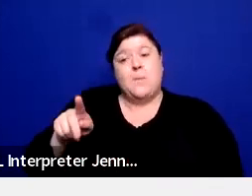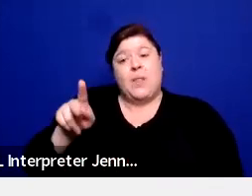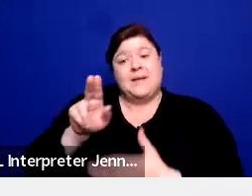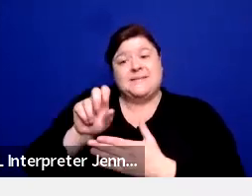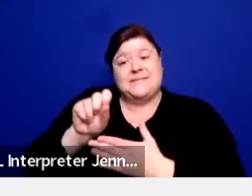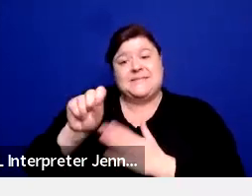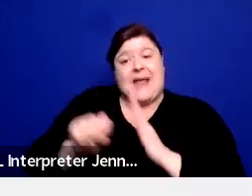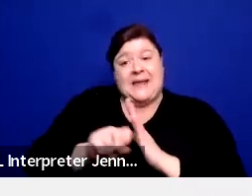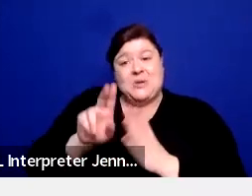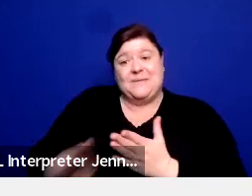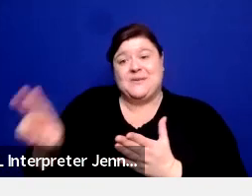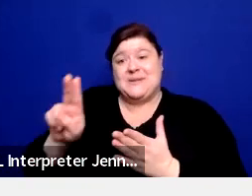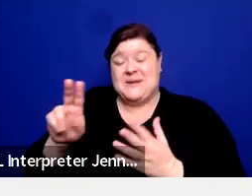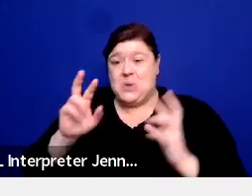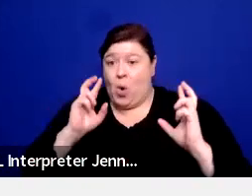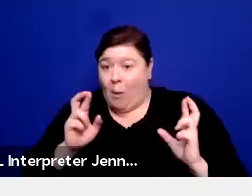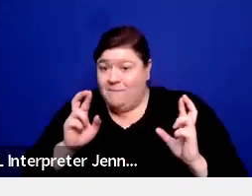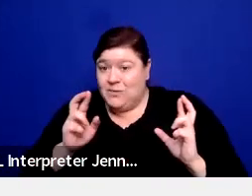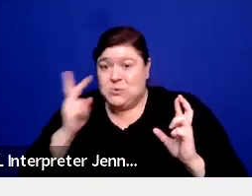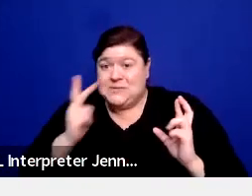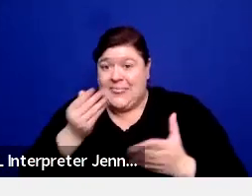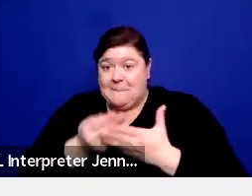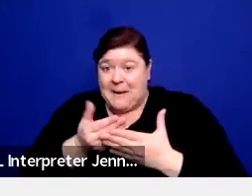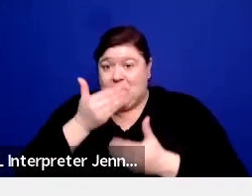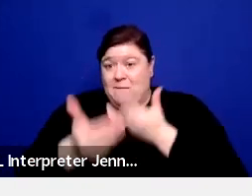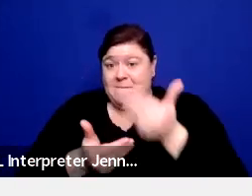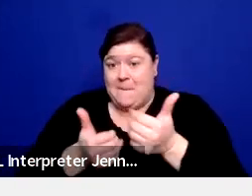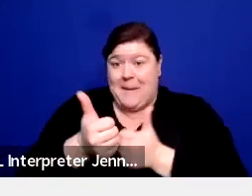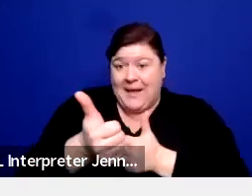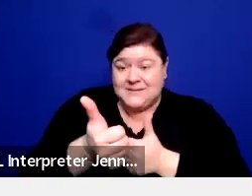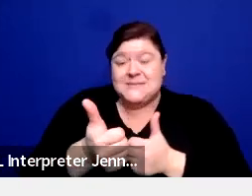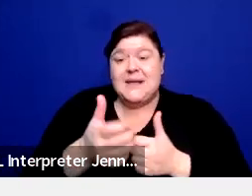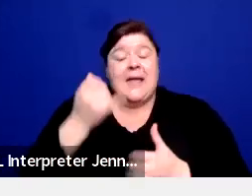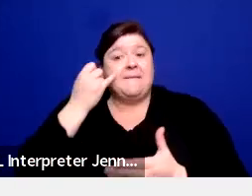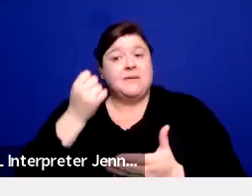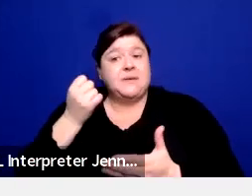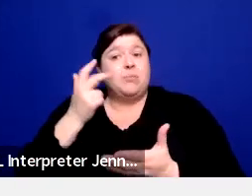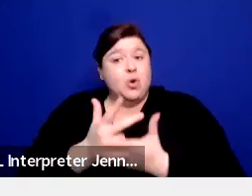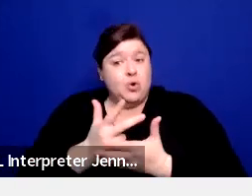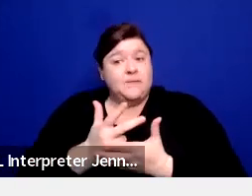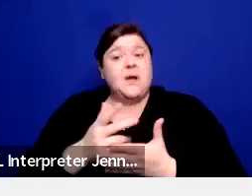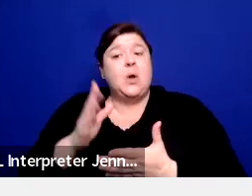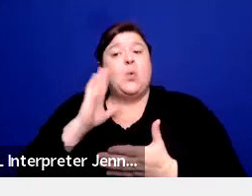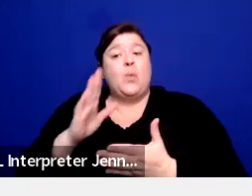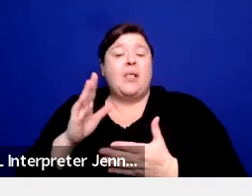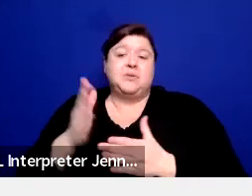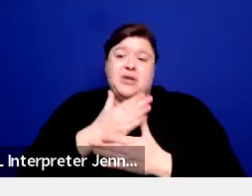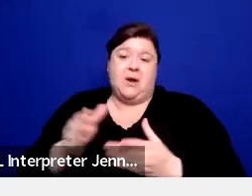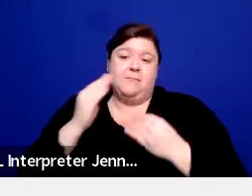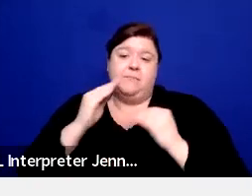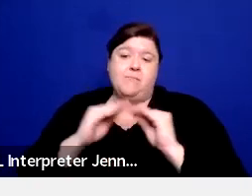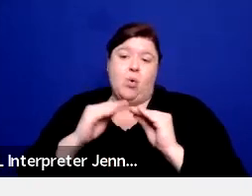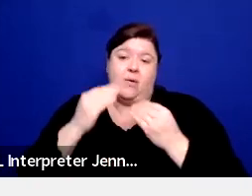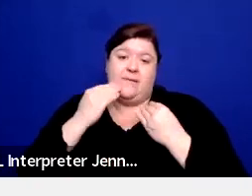our fingers. We're hopeful to see that money move forward. And if that is something that's approved by the legislature, we will share more information at our